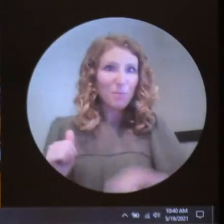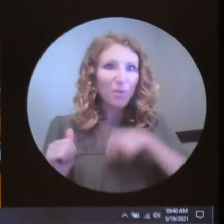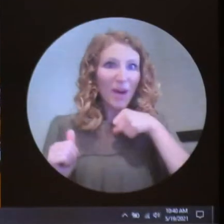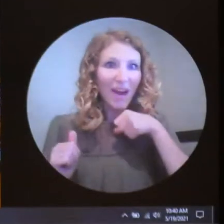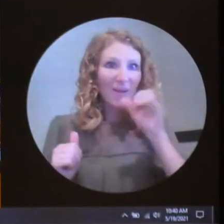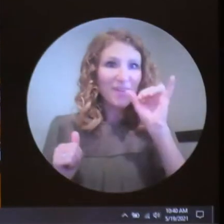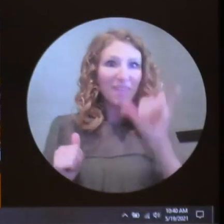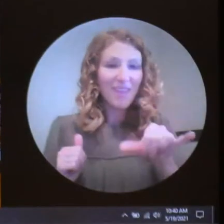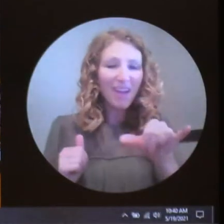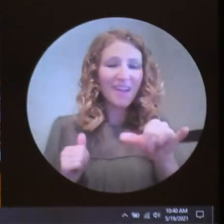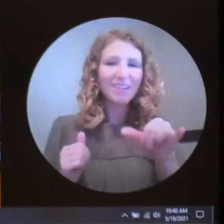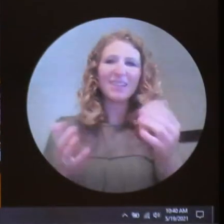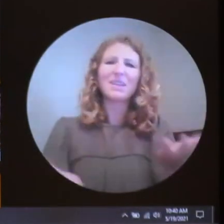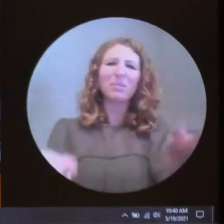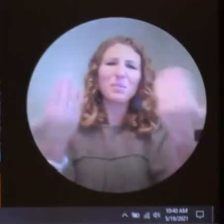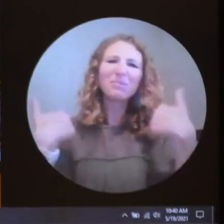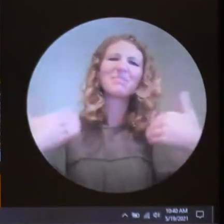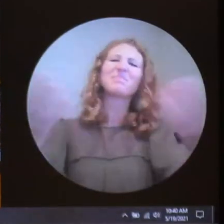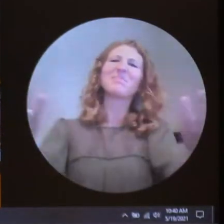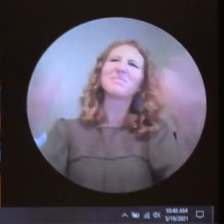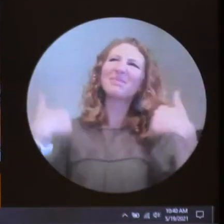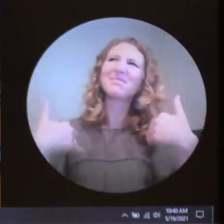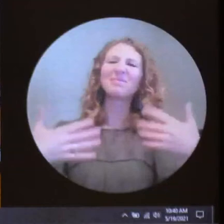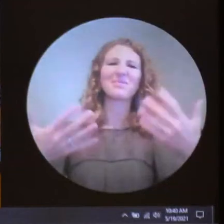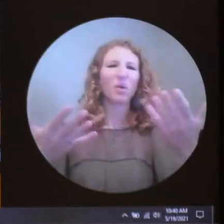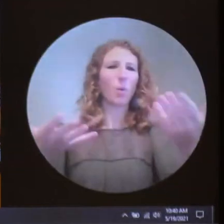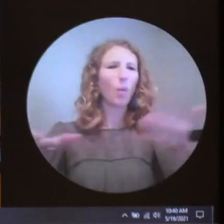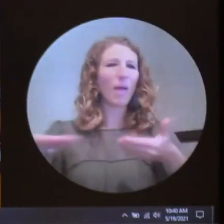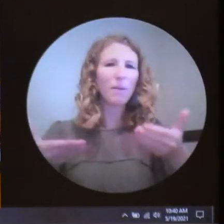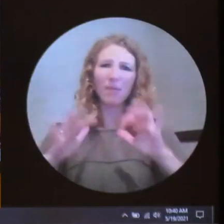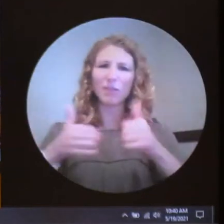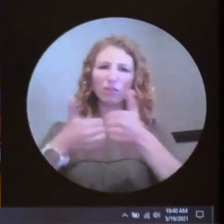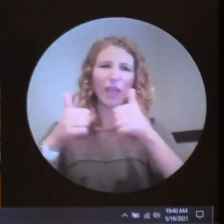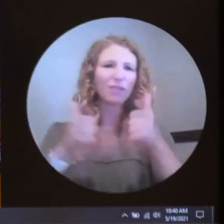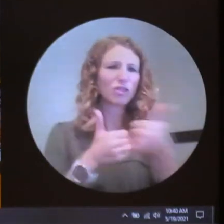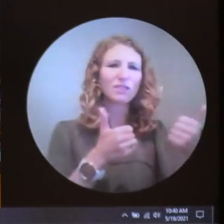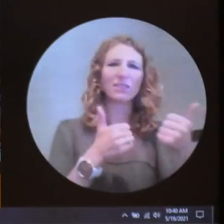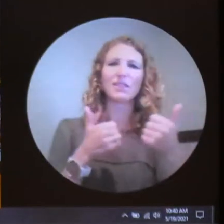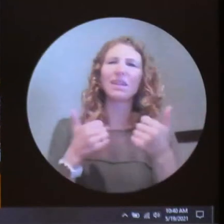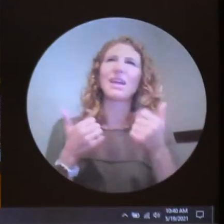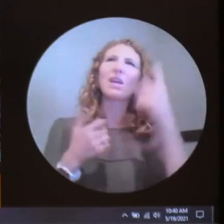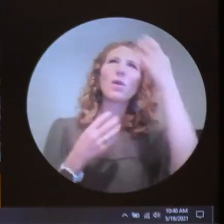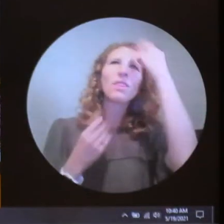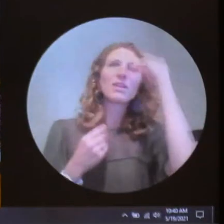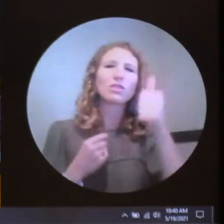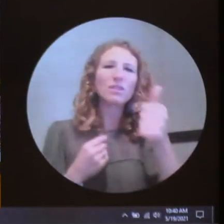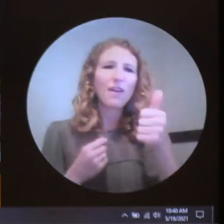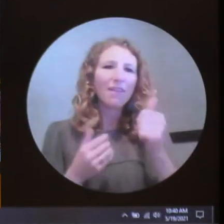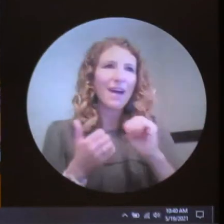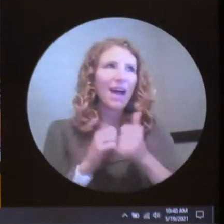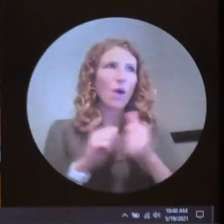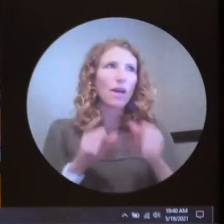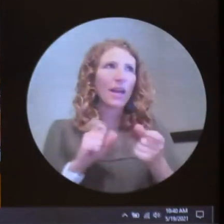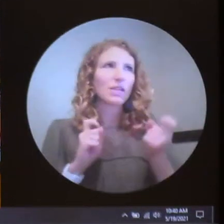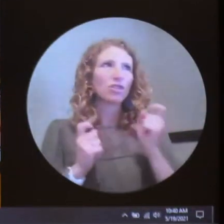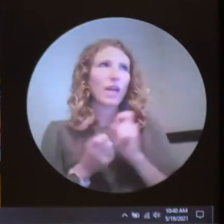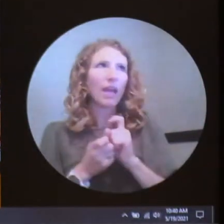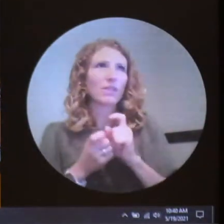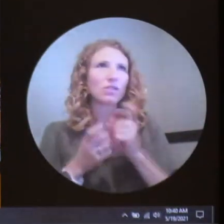embrace these challenges and say, how can I use what I have to change the world in a small way